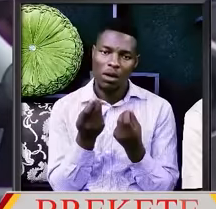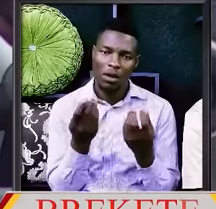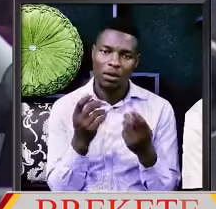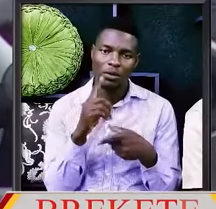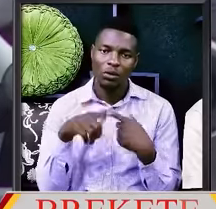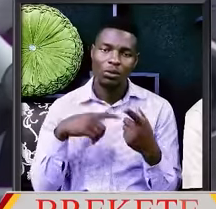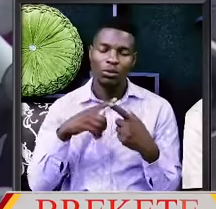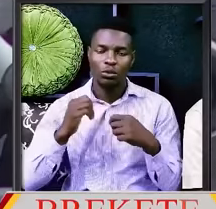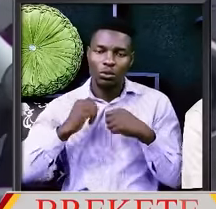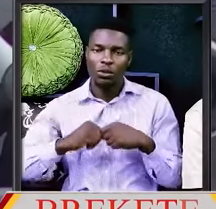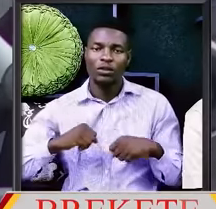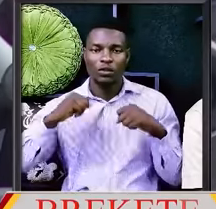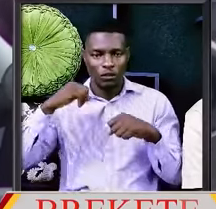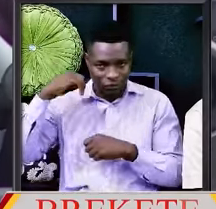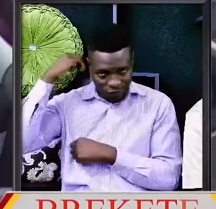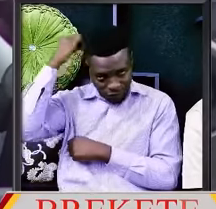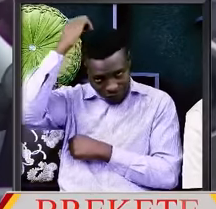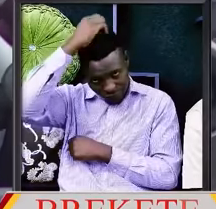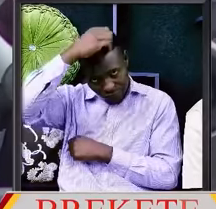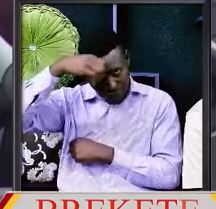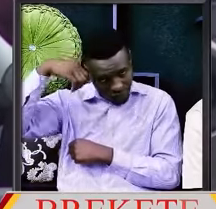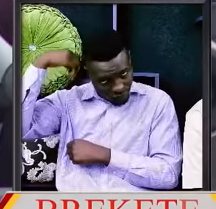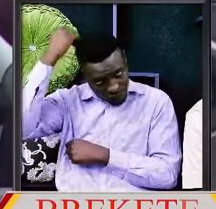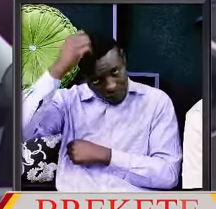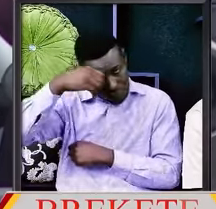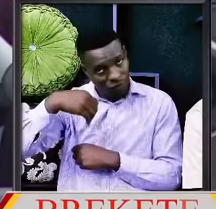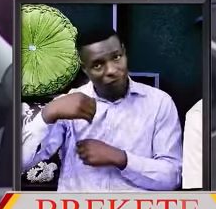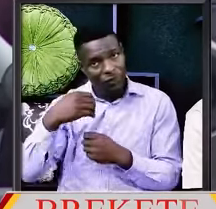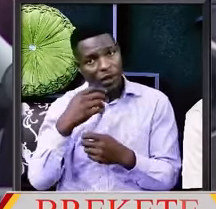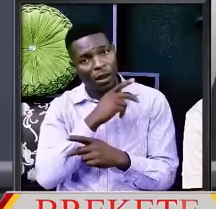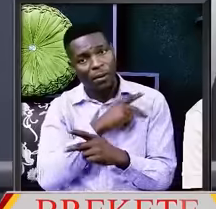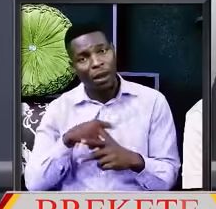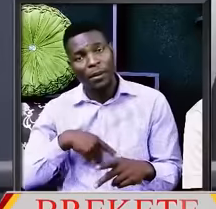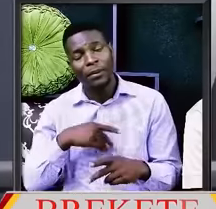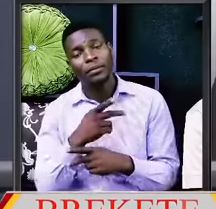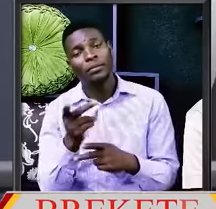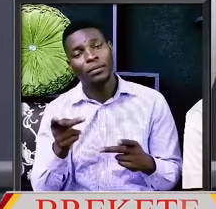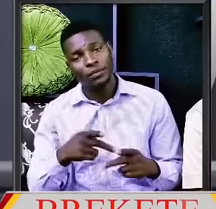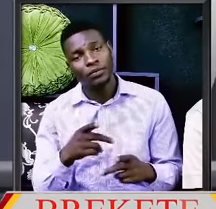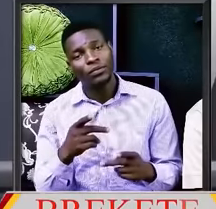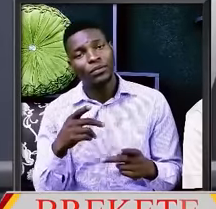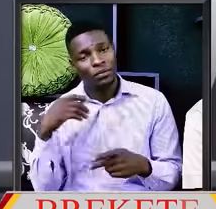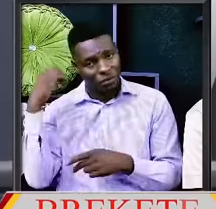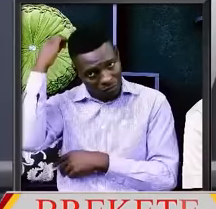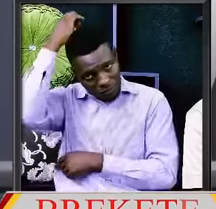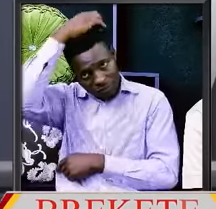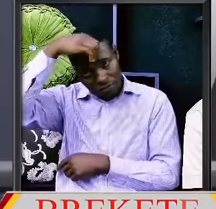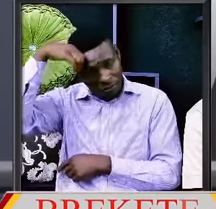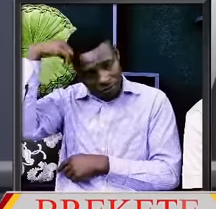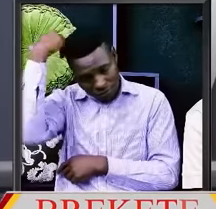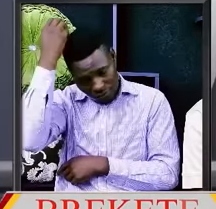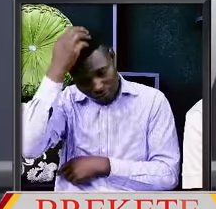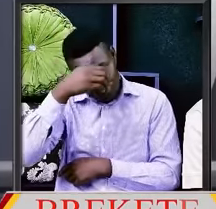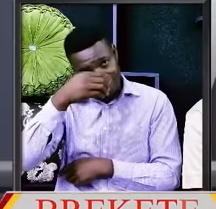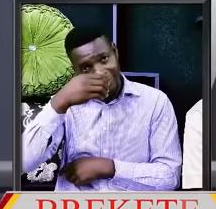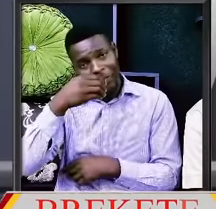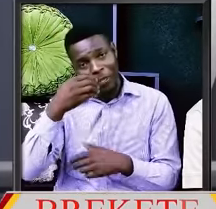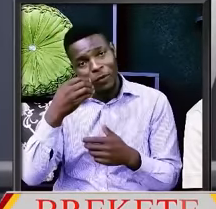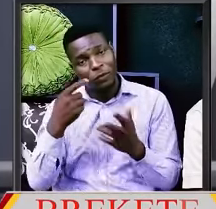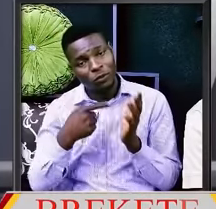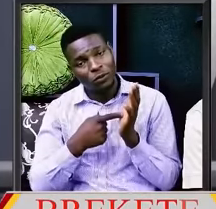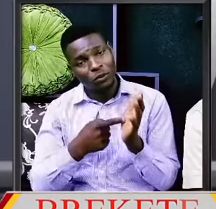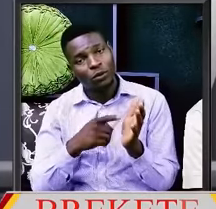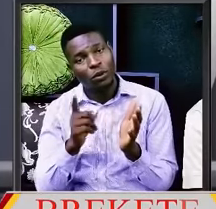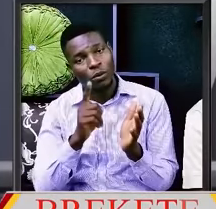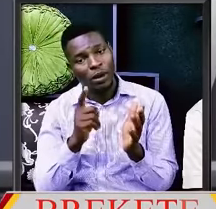the chief palace. Amen. Chief, thank you, Jesus. Chief go show them where they go